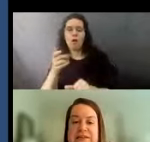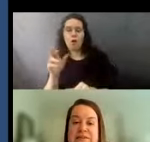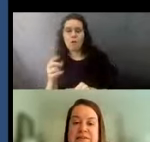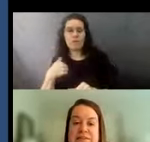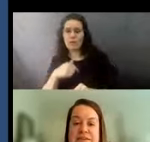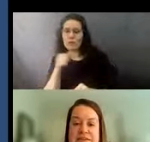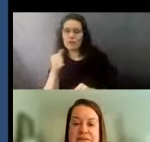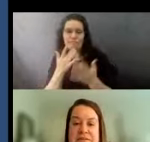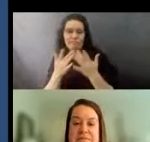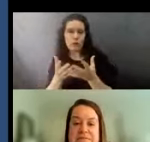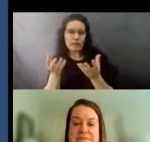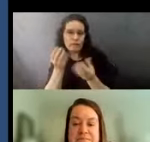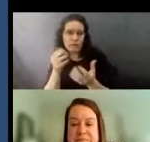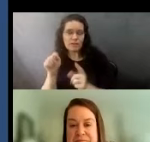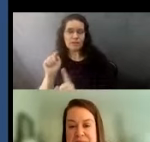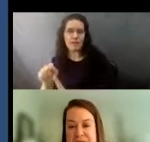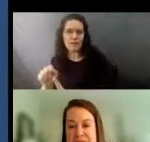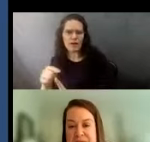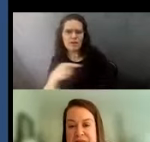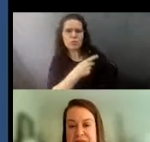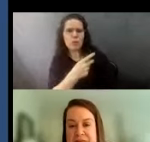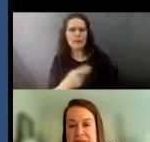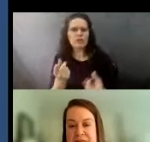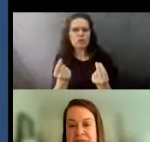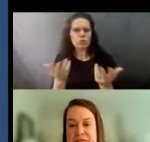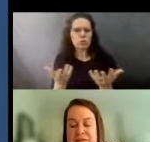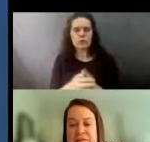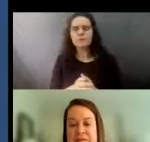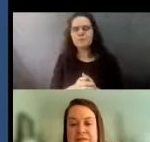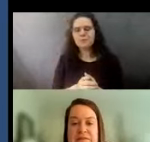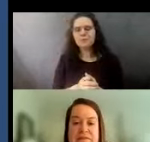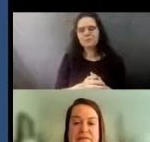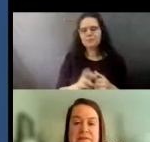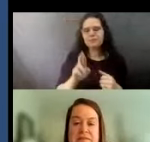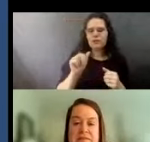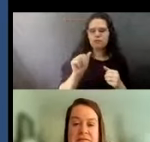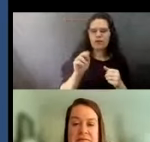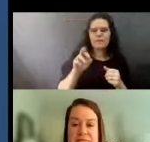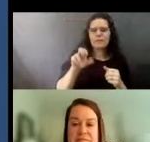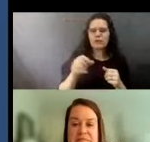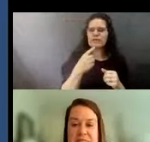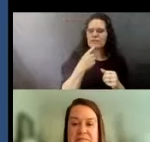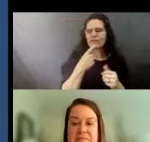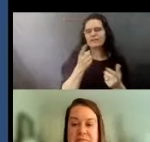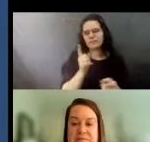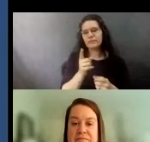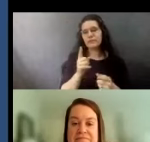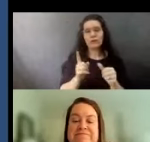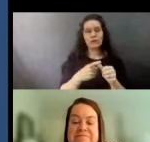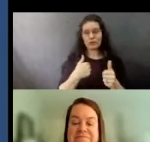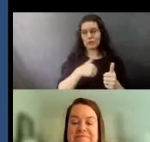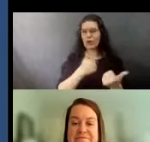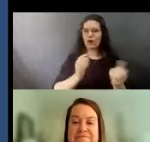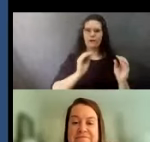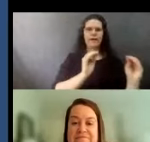like. Right. Well, I would start by saying that we're doing our best to educate primary care clinicians that this is real, because there